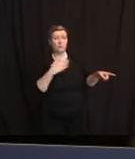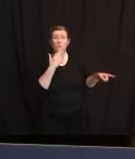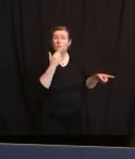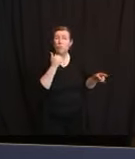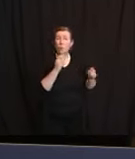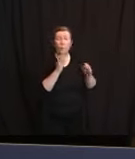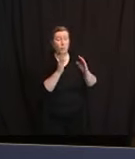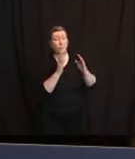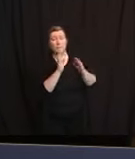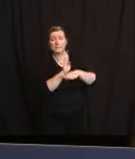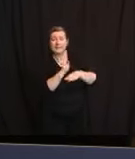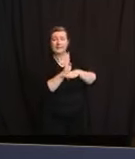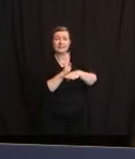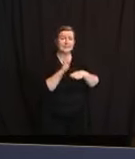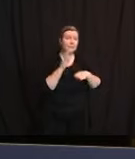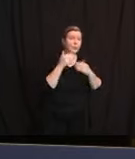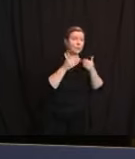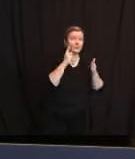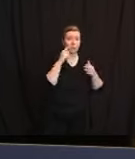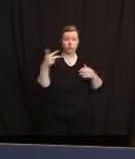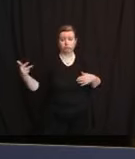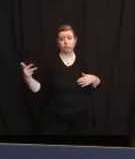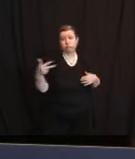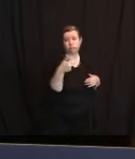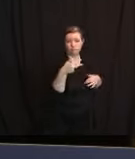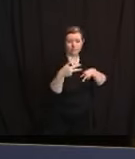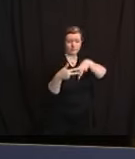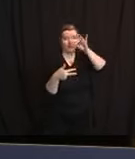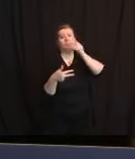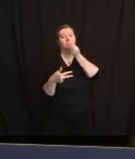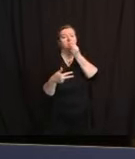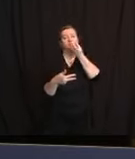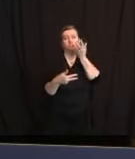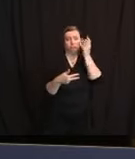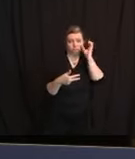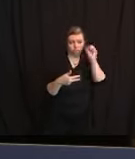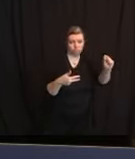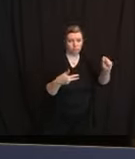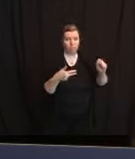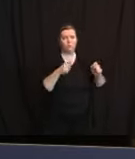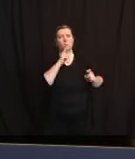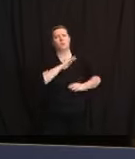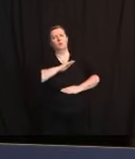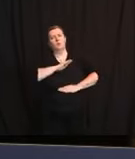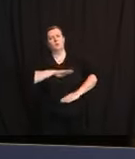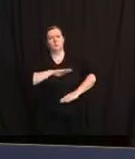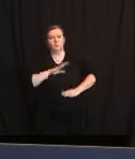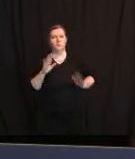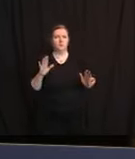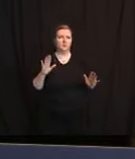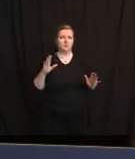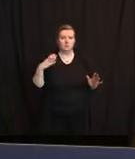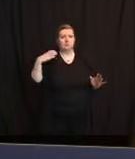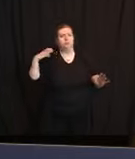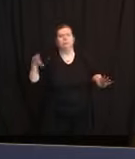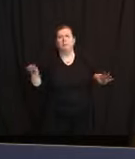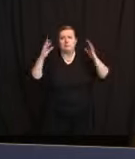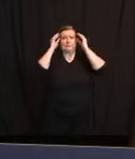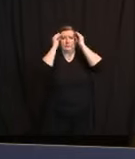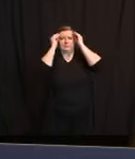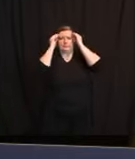shopping, which will start on Monday at 6 o'clock, it has relieved such a burden from these mom and pop shops, these